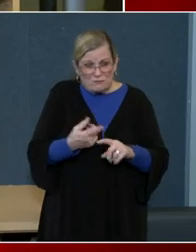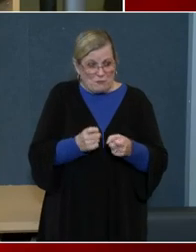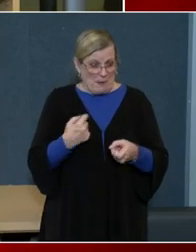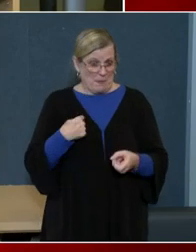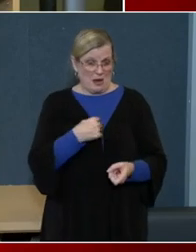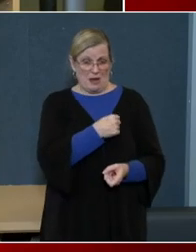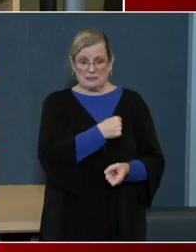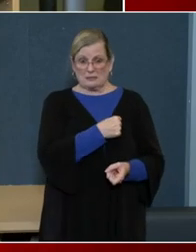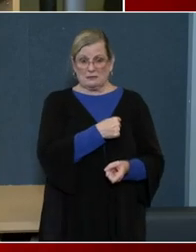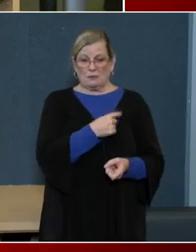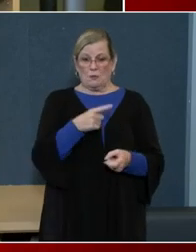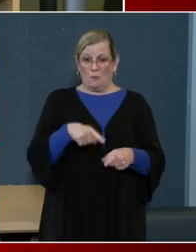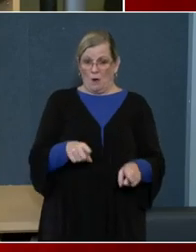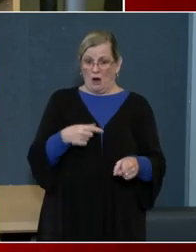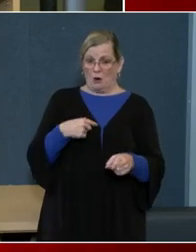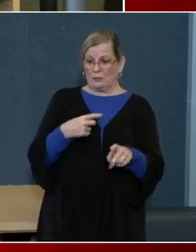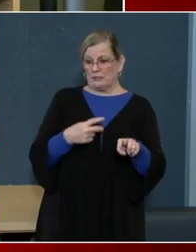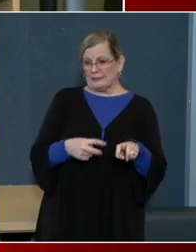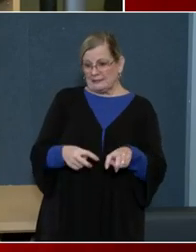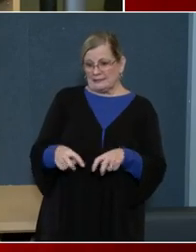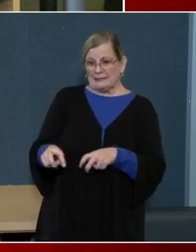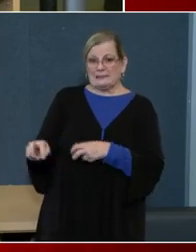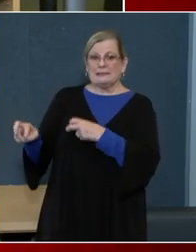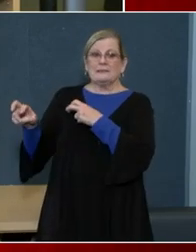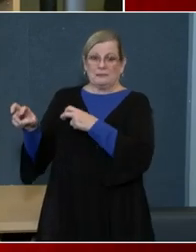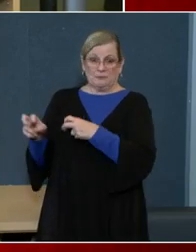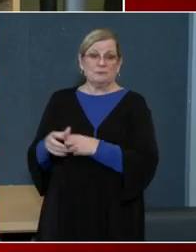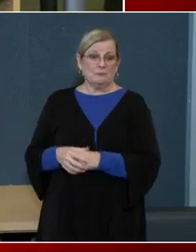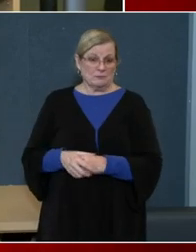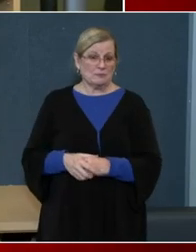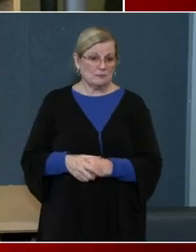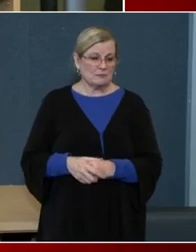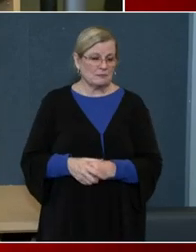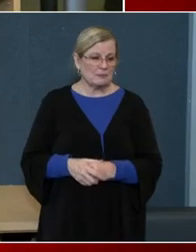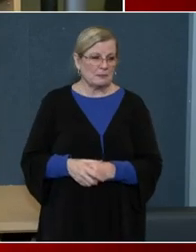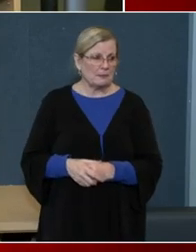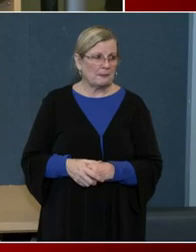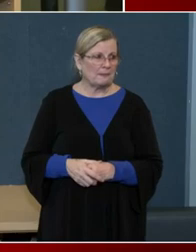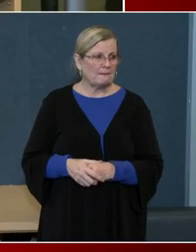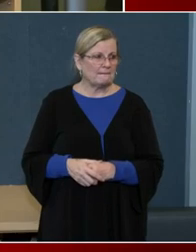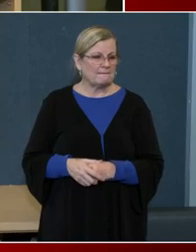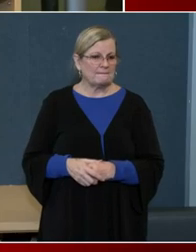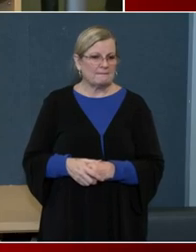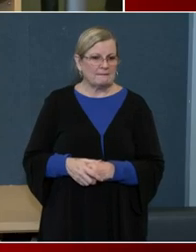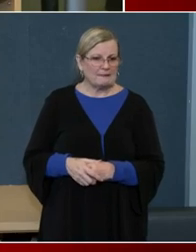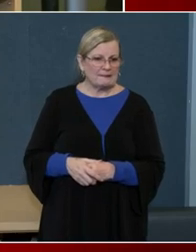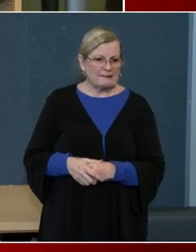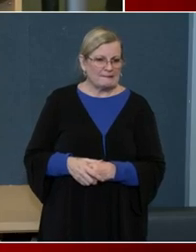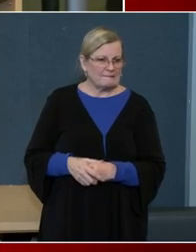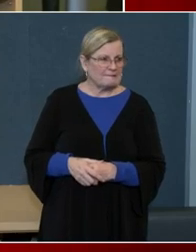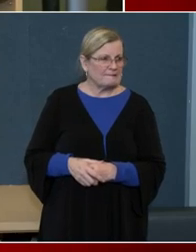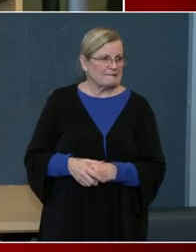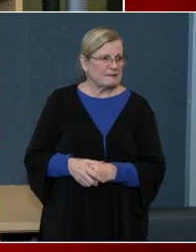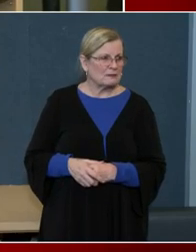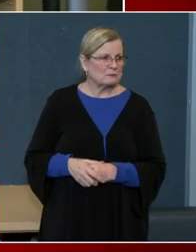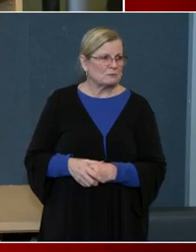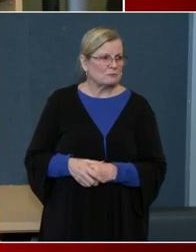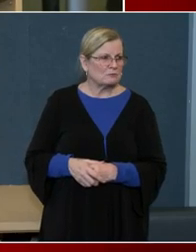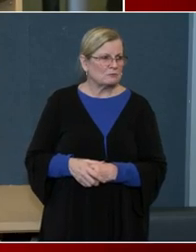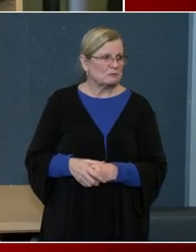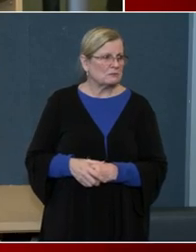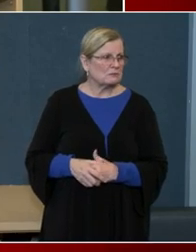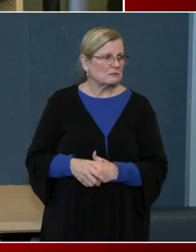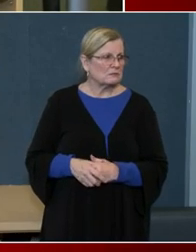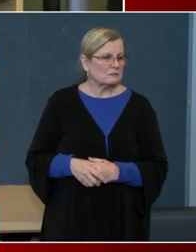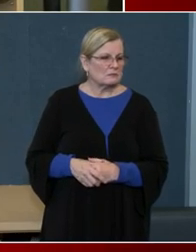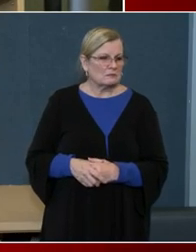towards the November 9th in-person experiences. Two more questions for you on that. We're getting reports that there are